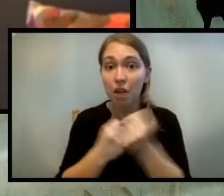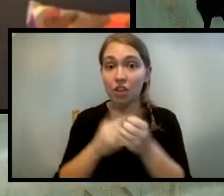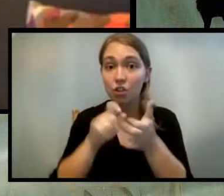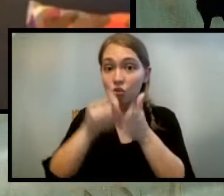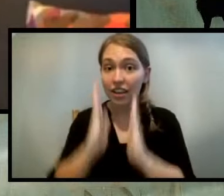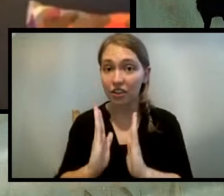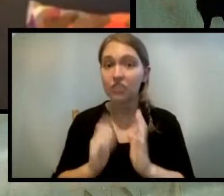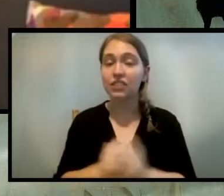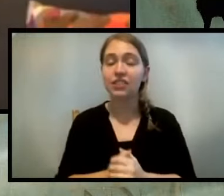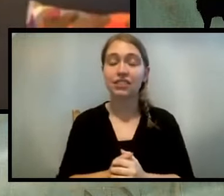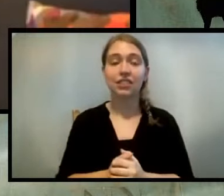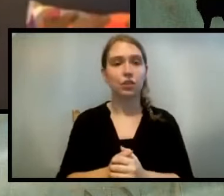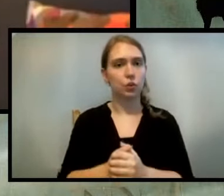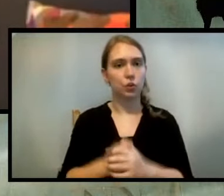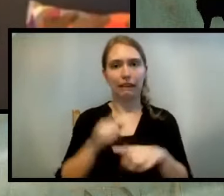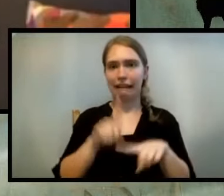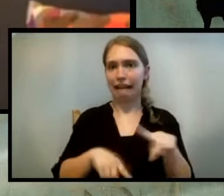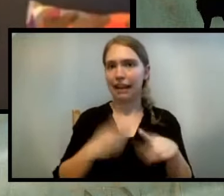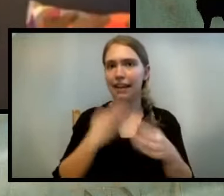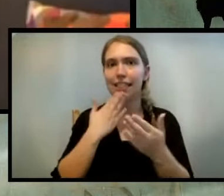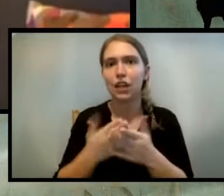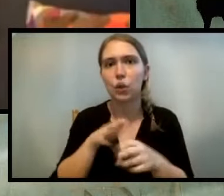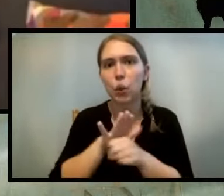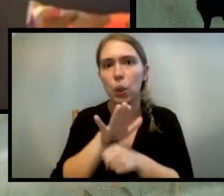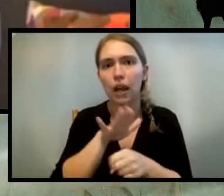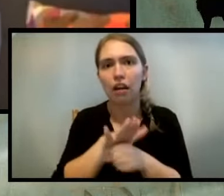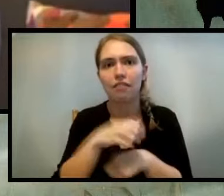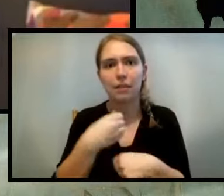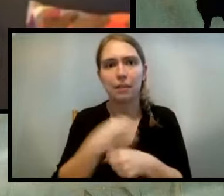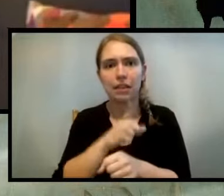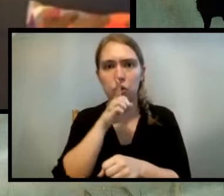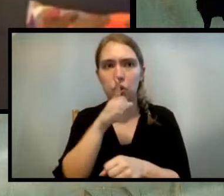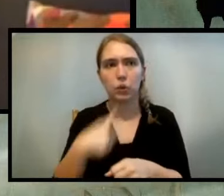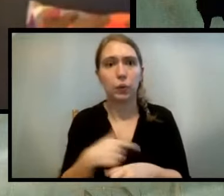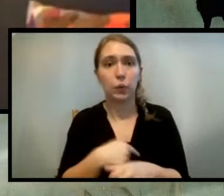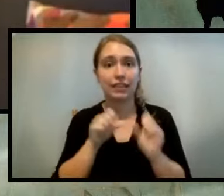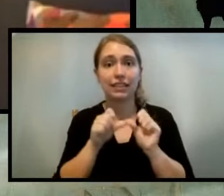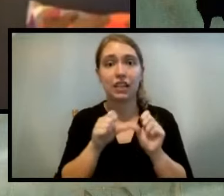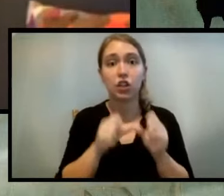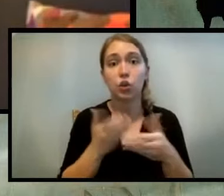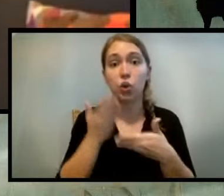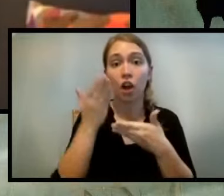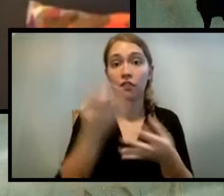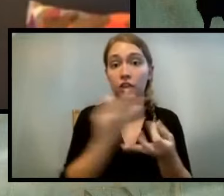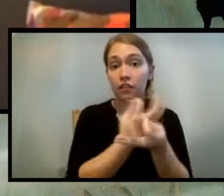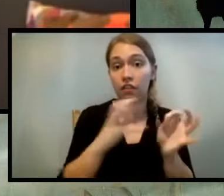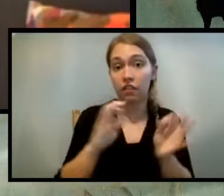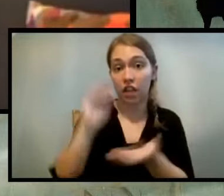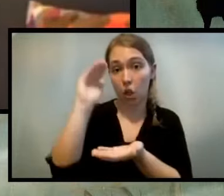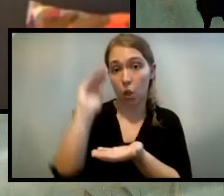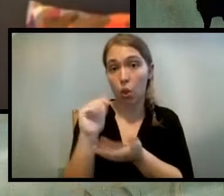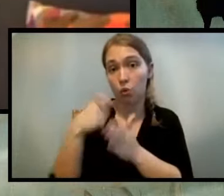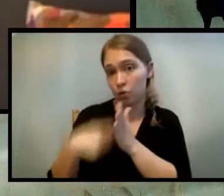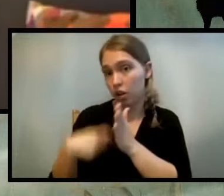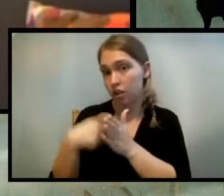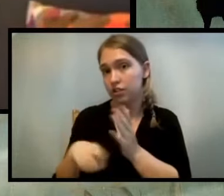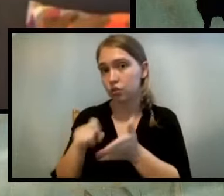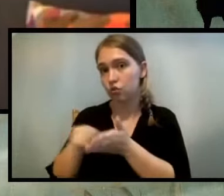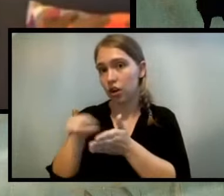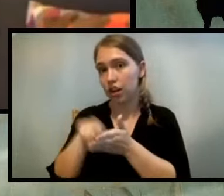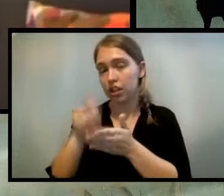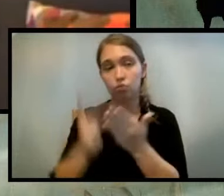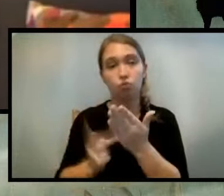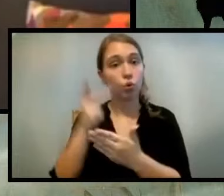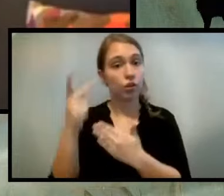Write-A-Thon. So we can't thank you enough for helping to ensure that we can continue to offer free and low-cost writing programs and classes